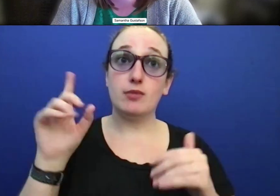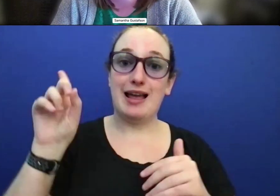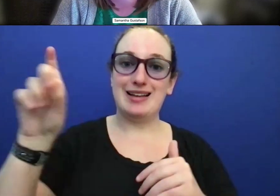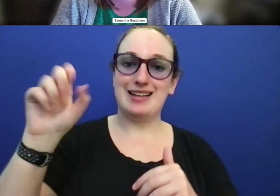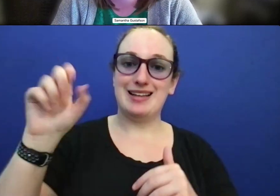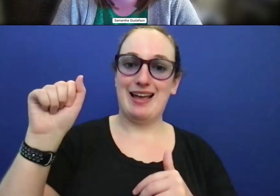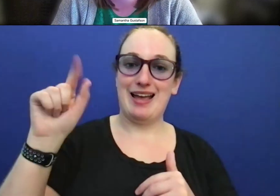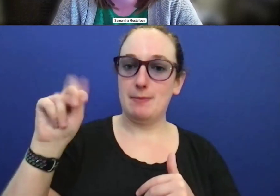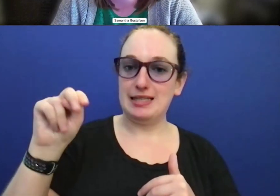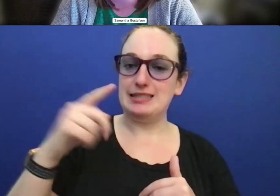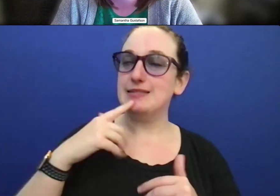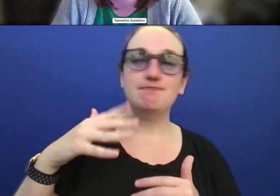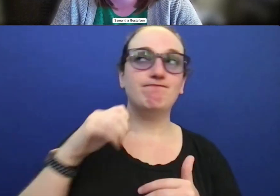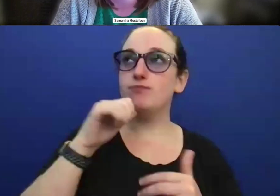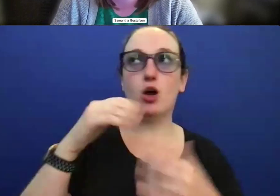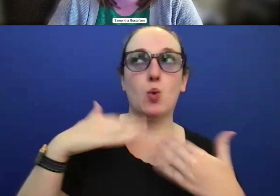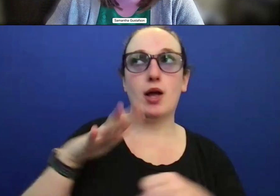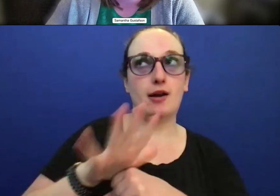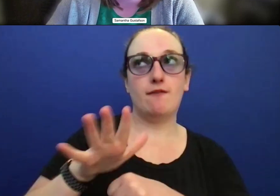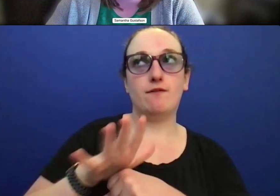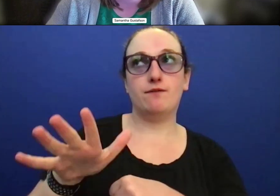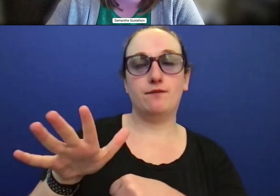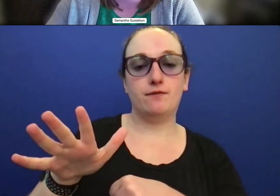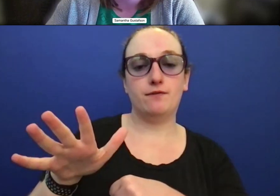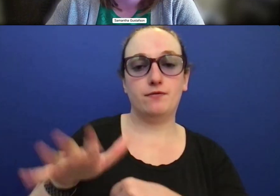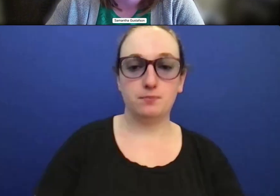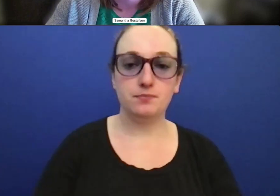quiet enough for what I'm doing with this child.